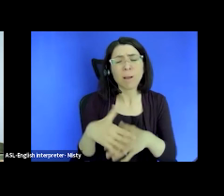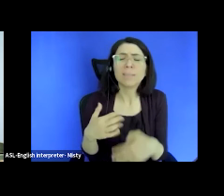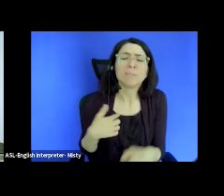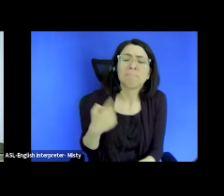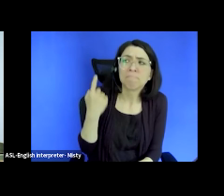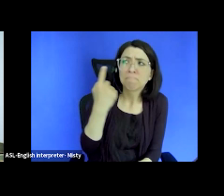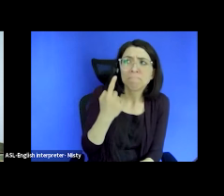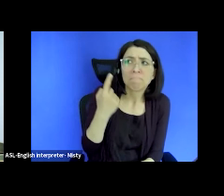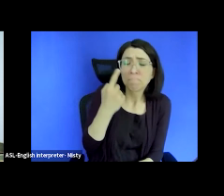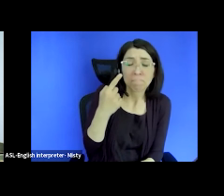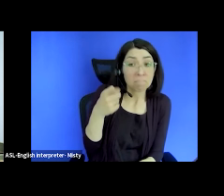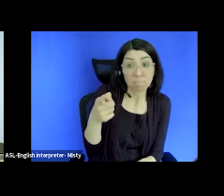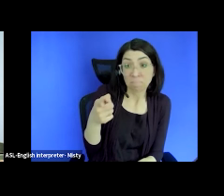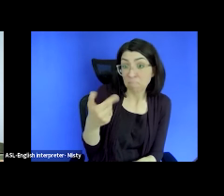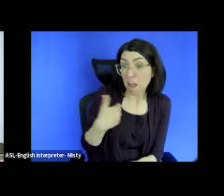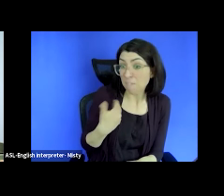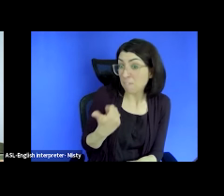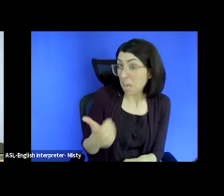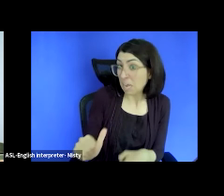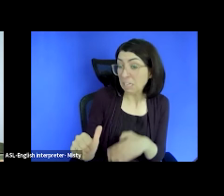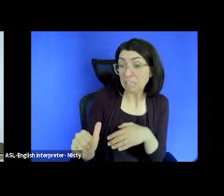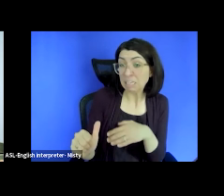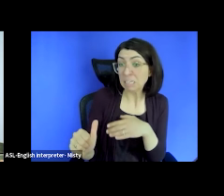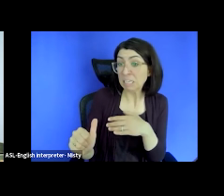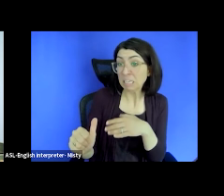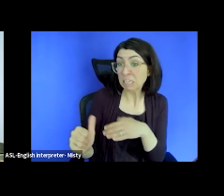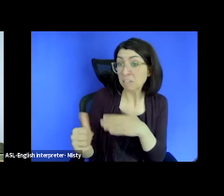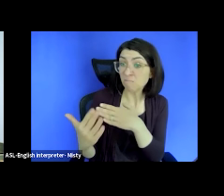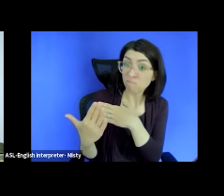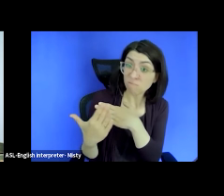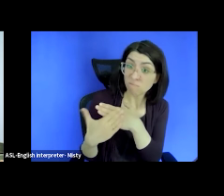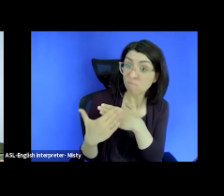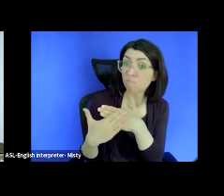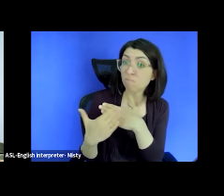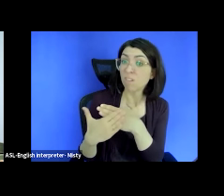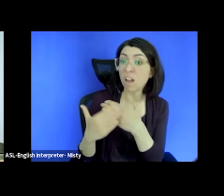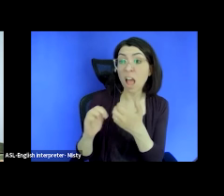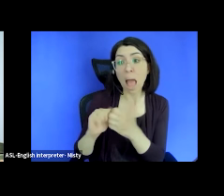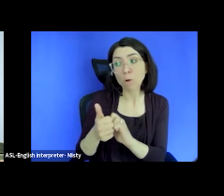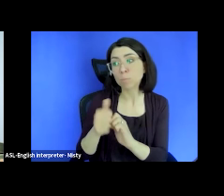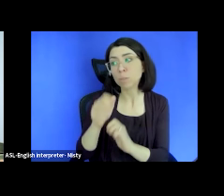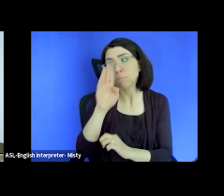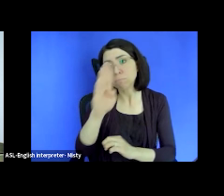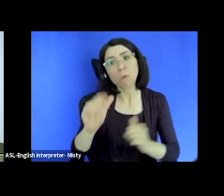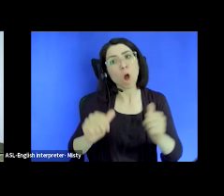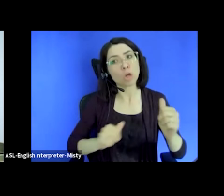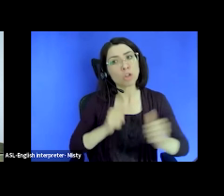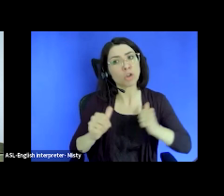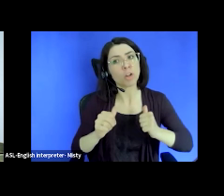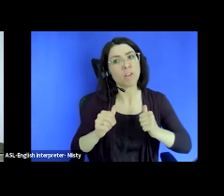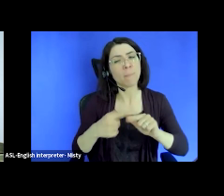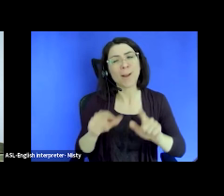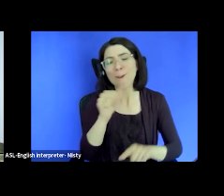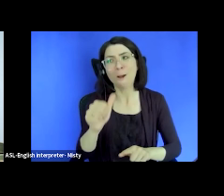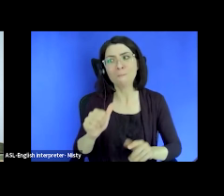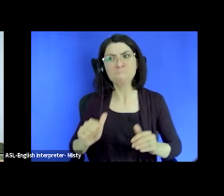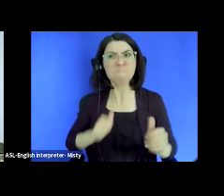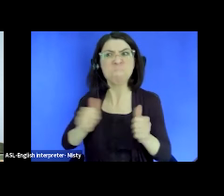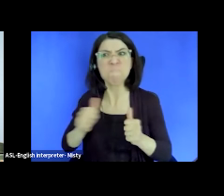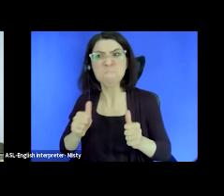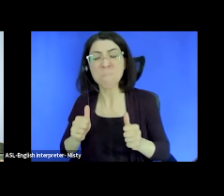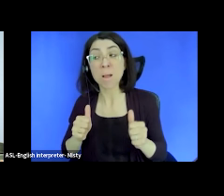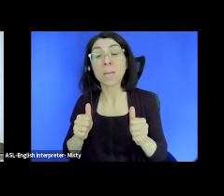to be assertive but not come off as like too intense. I've been described as